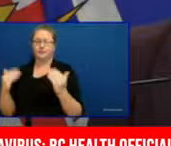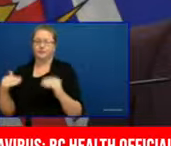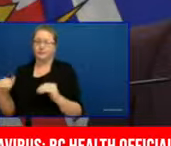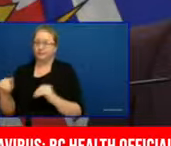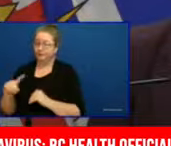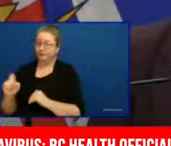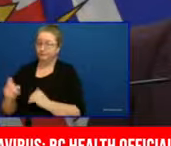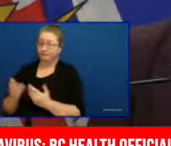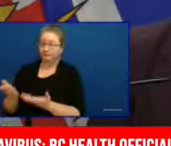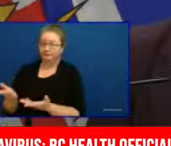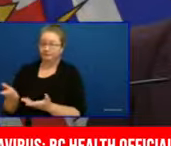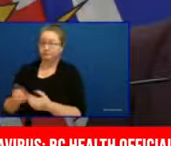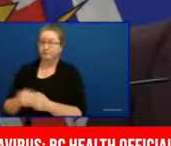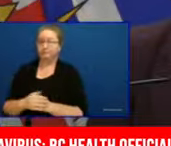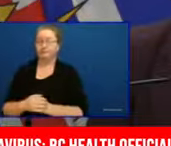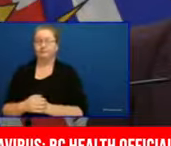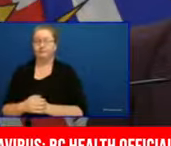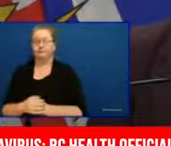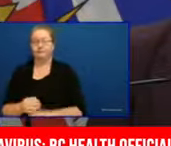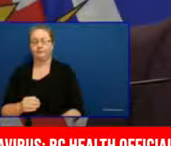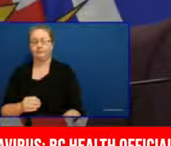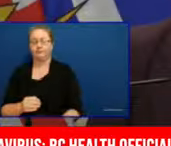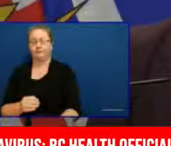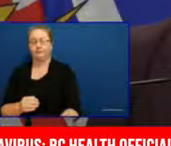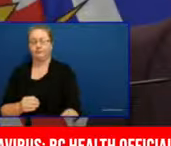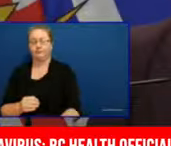Next question is from Marcella Bernardo, News 1130.